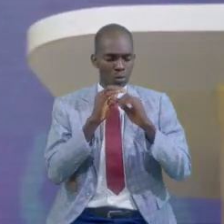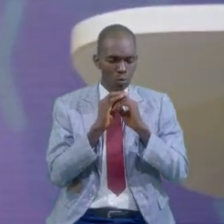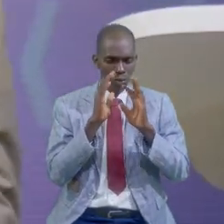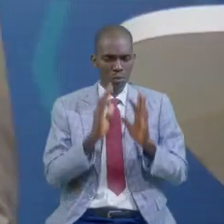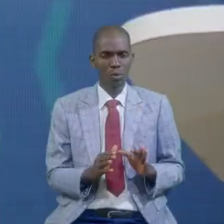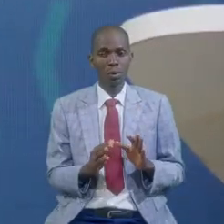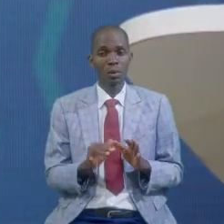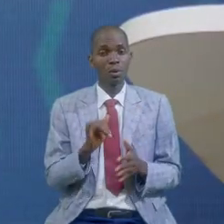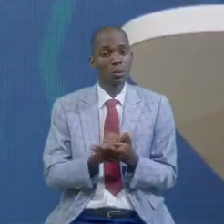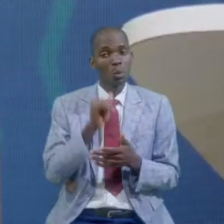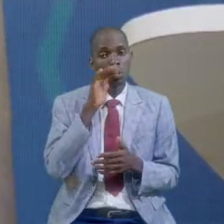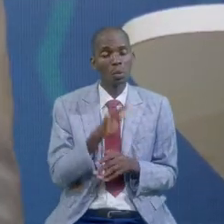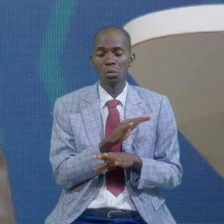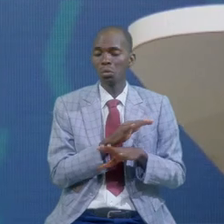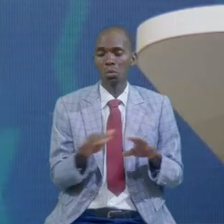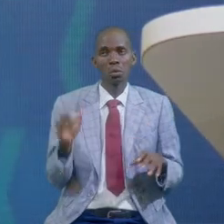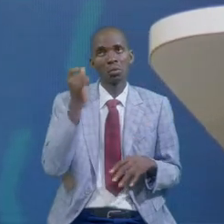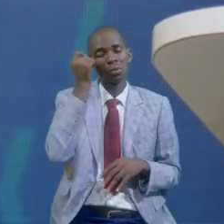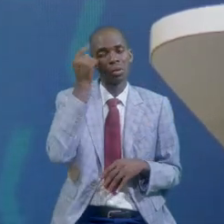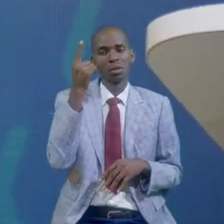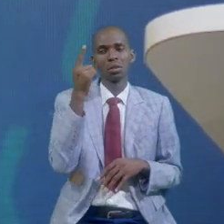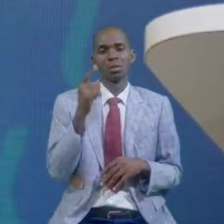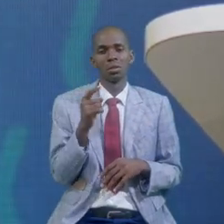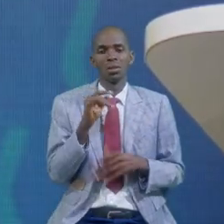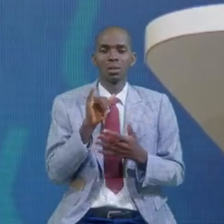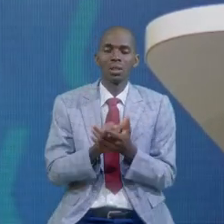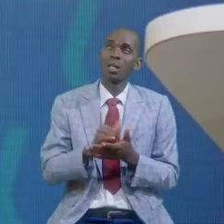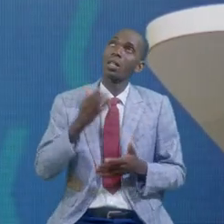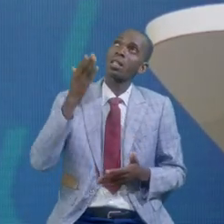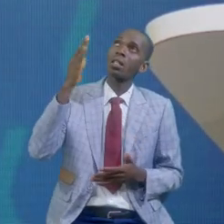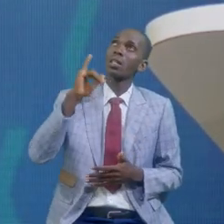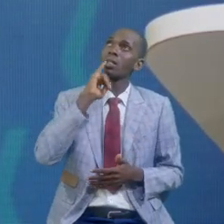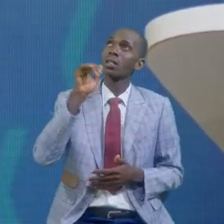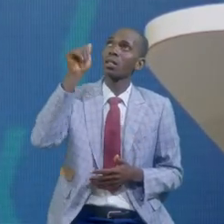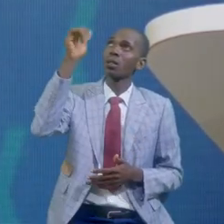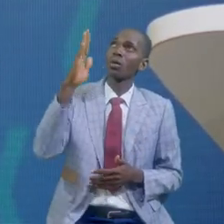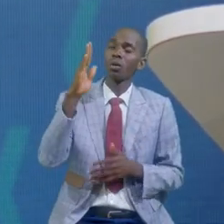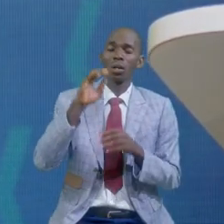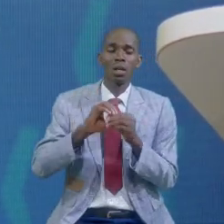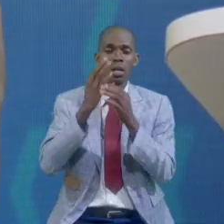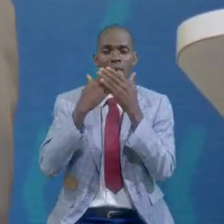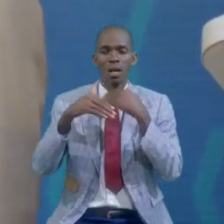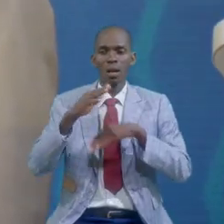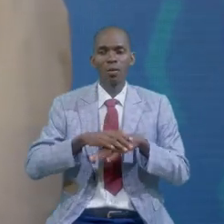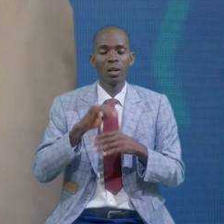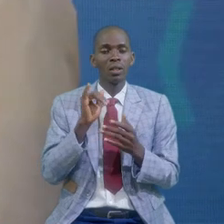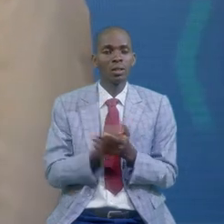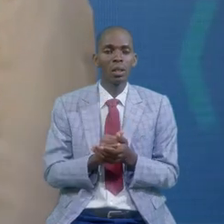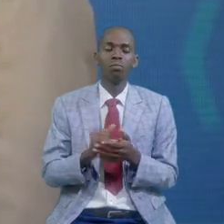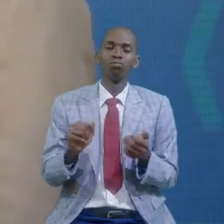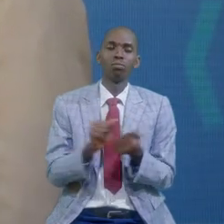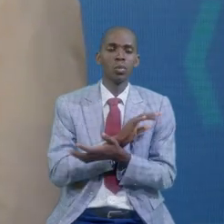She didn't understand there is a God in heaven that drowned Pharaoh and